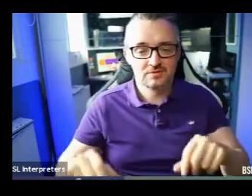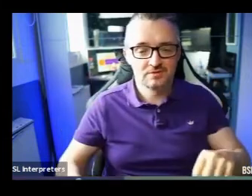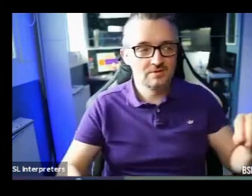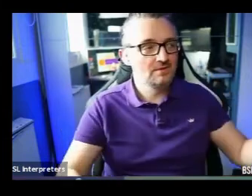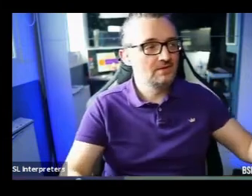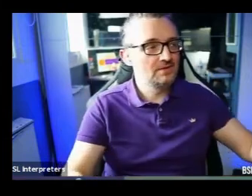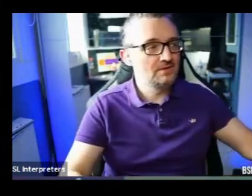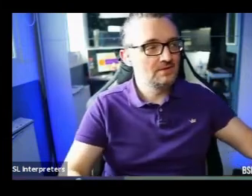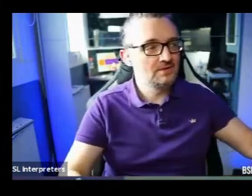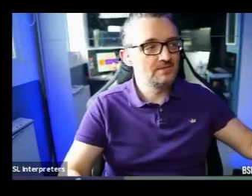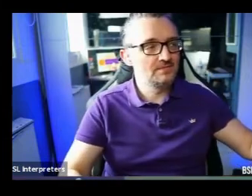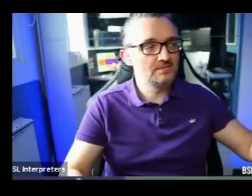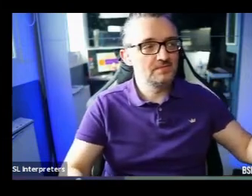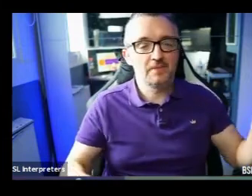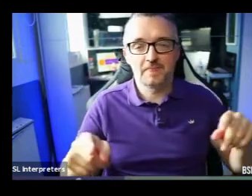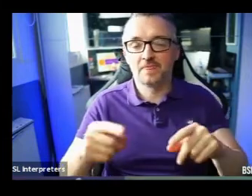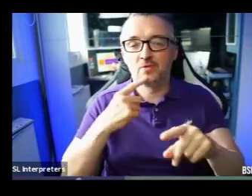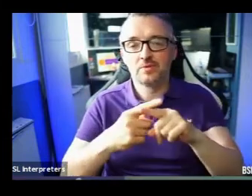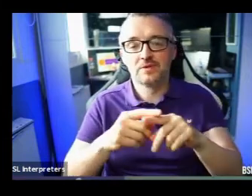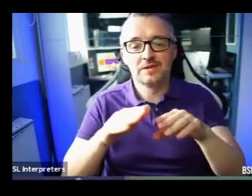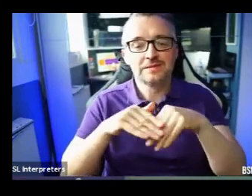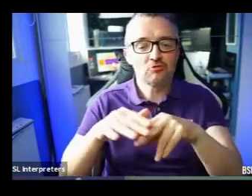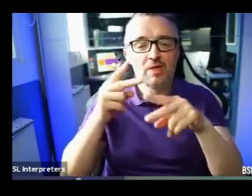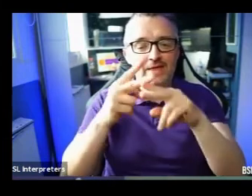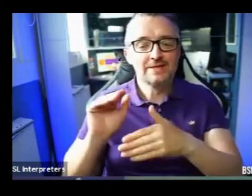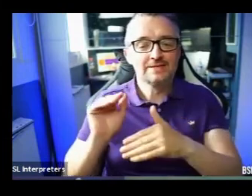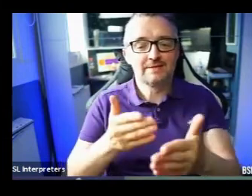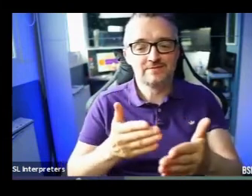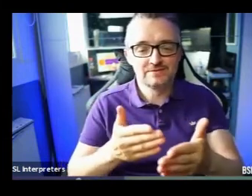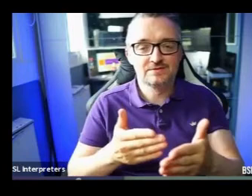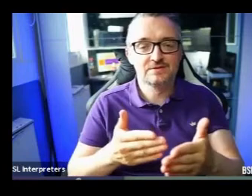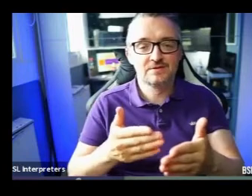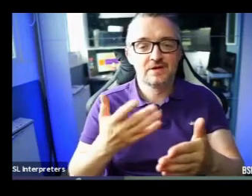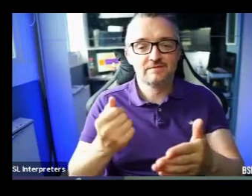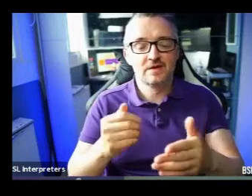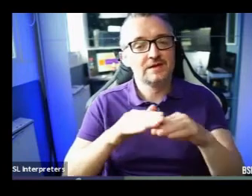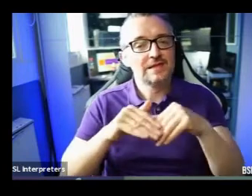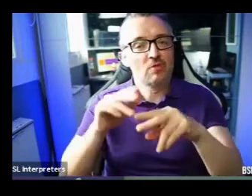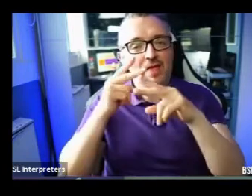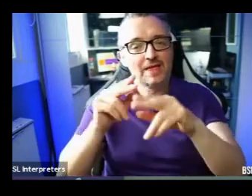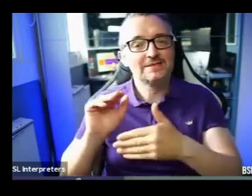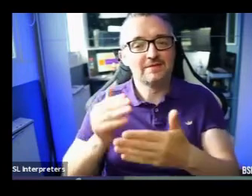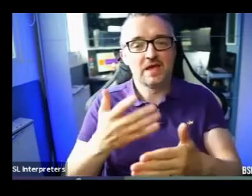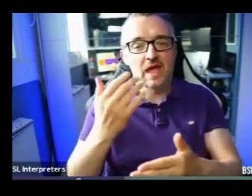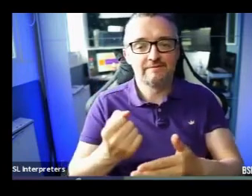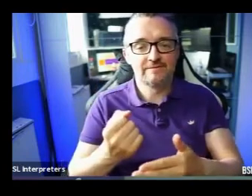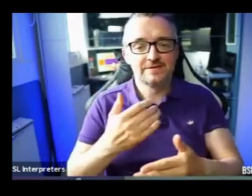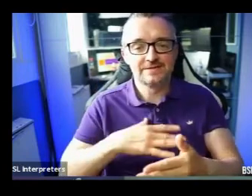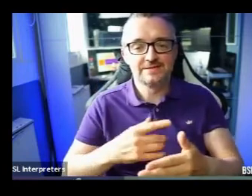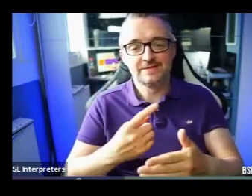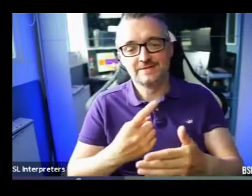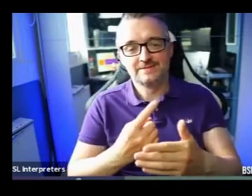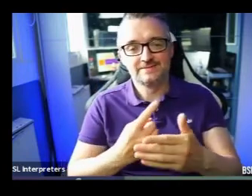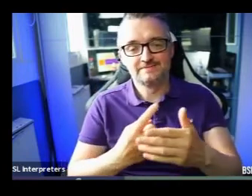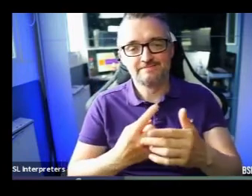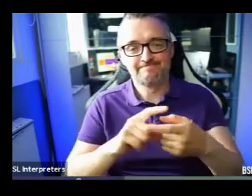and I suppose, in advance of the National Care Service, we think we need this. The National Care Service needs a